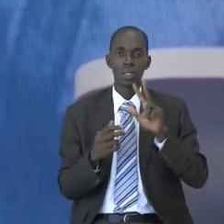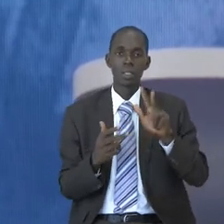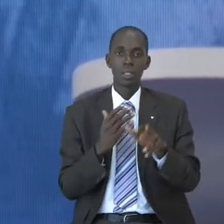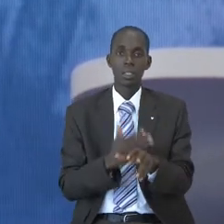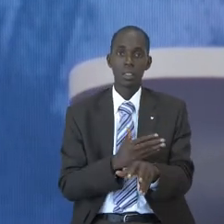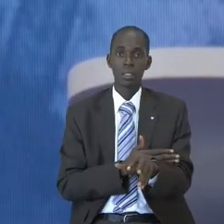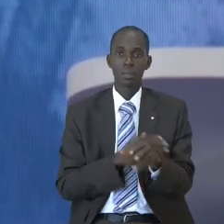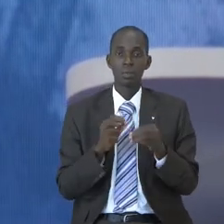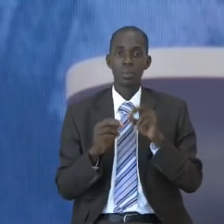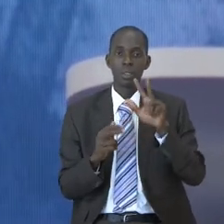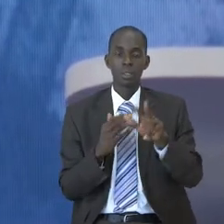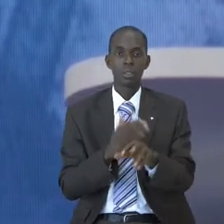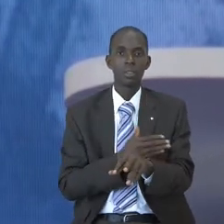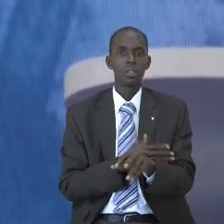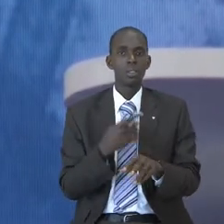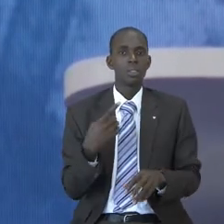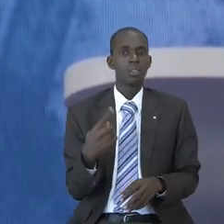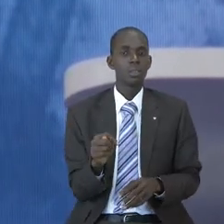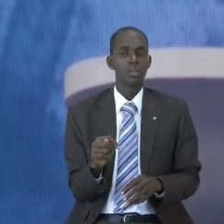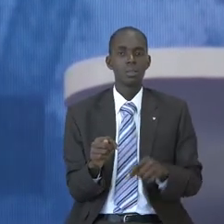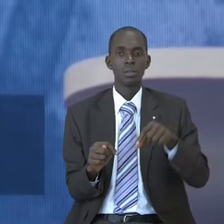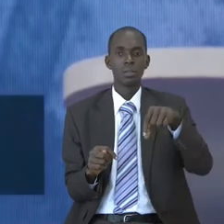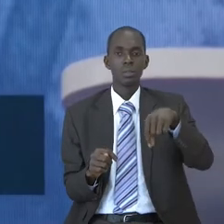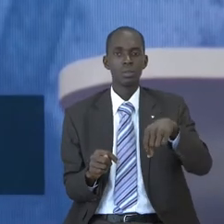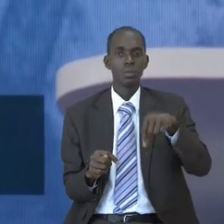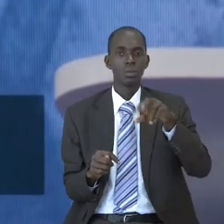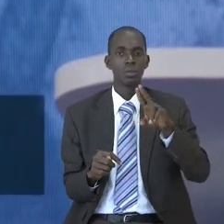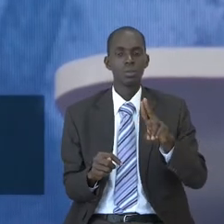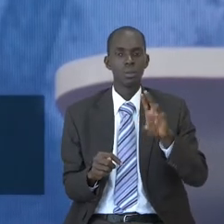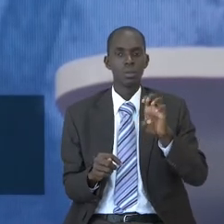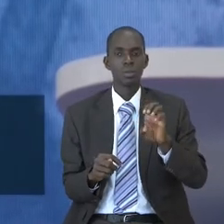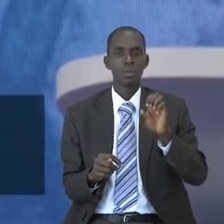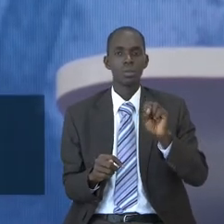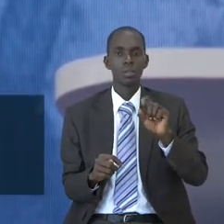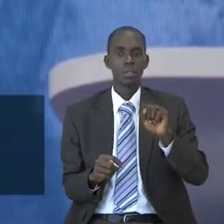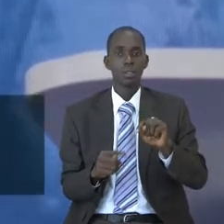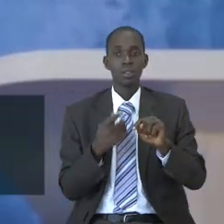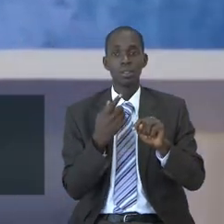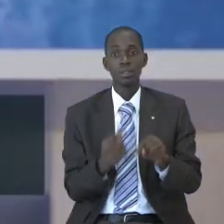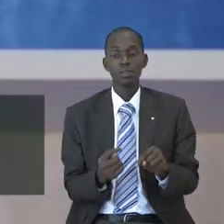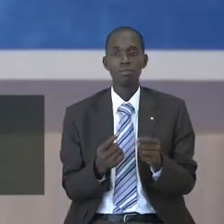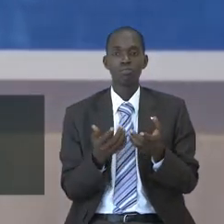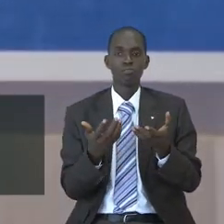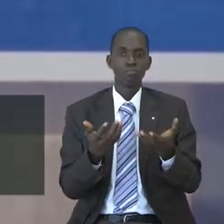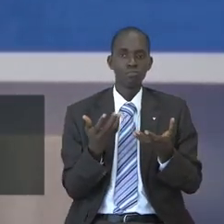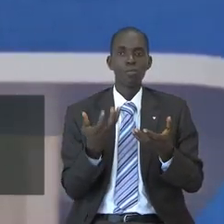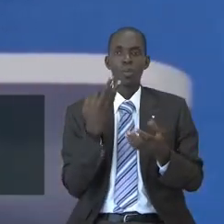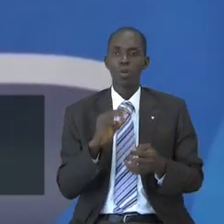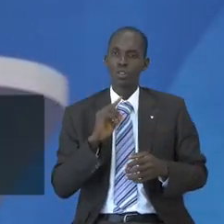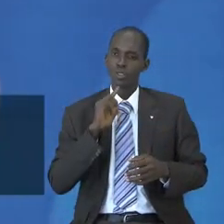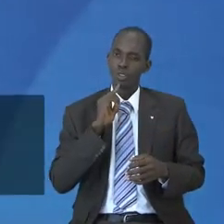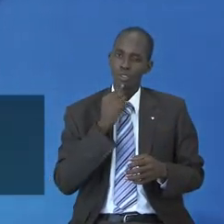Number three is the quest of sincere seekers after the eternal God. It tells us in